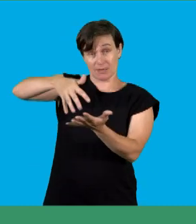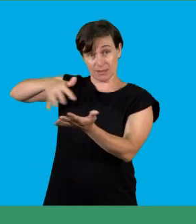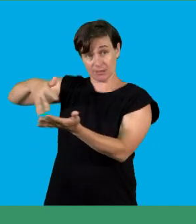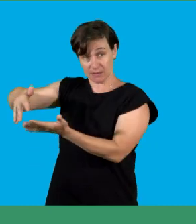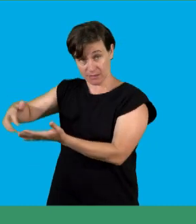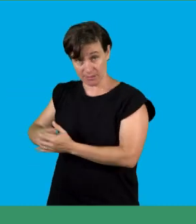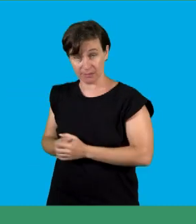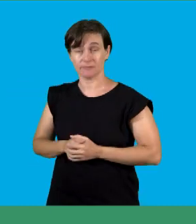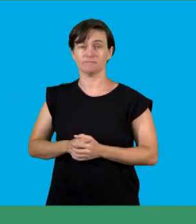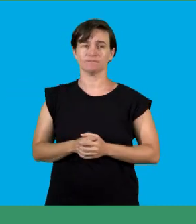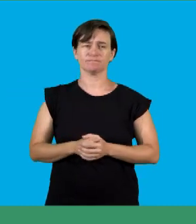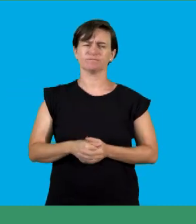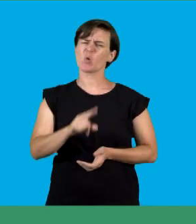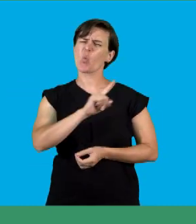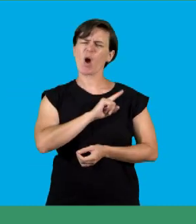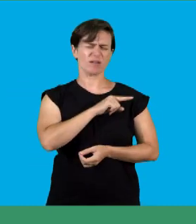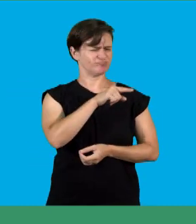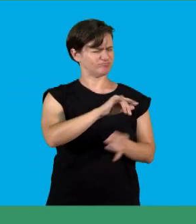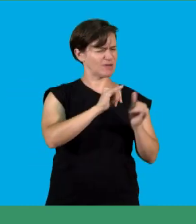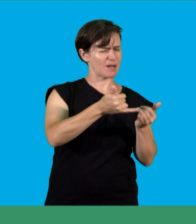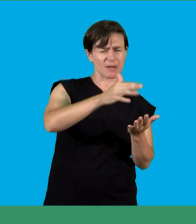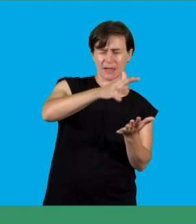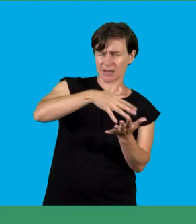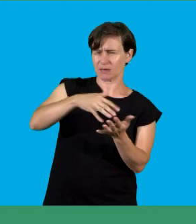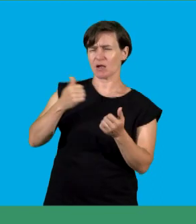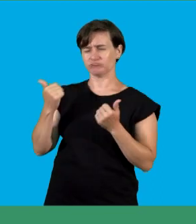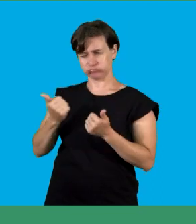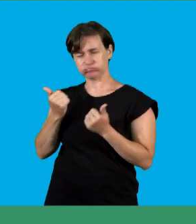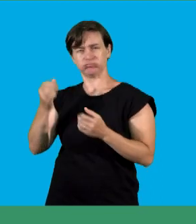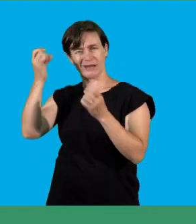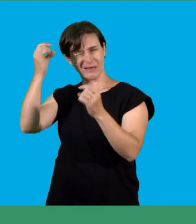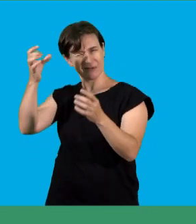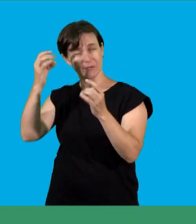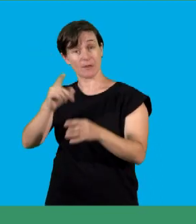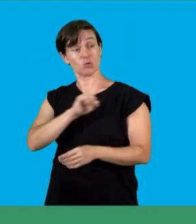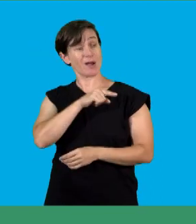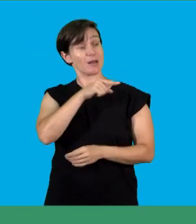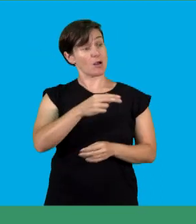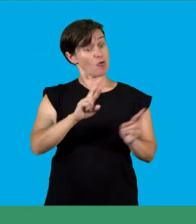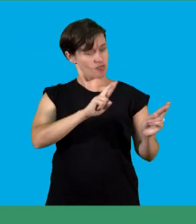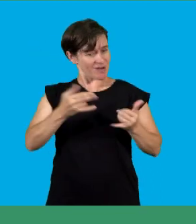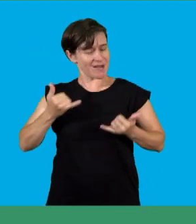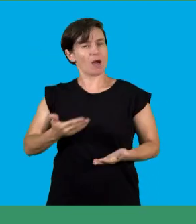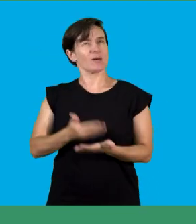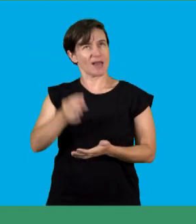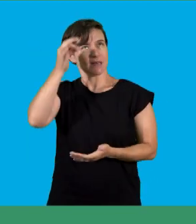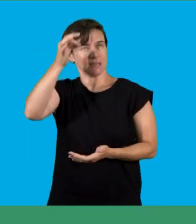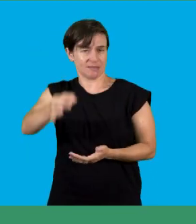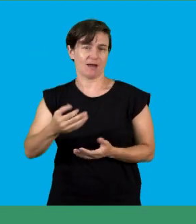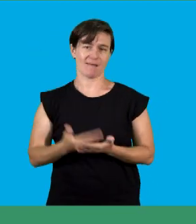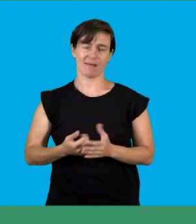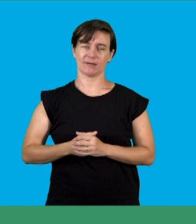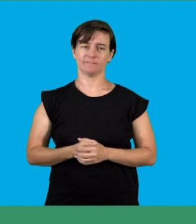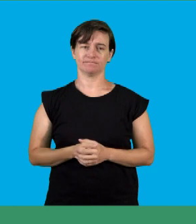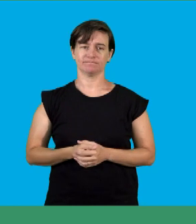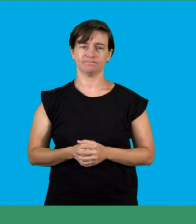collected enough information. So why are they collecting enough information? It means now they are ready to make their choices, basically. So what